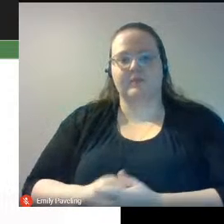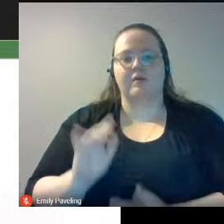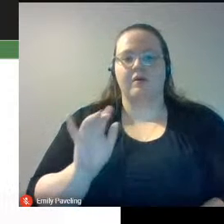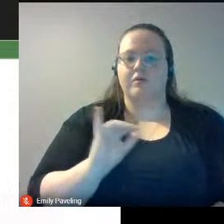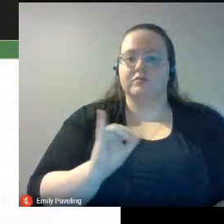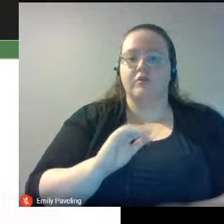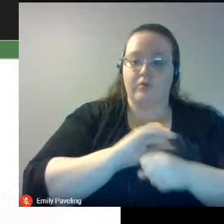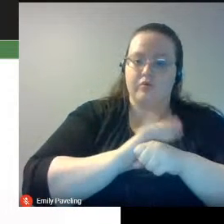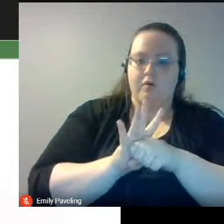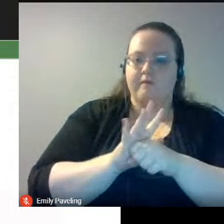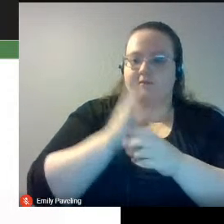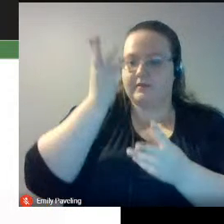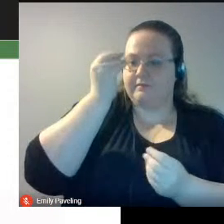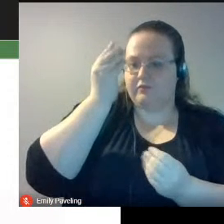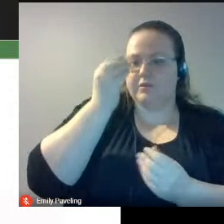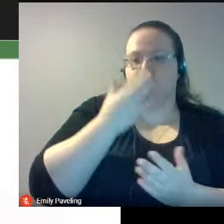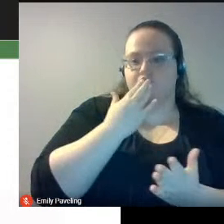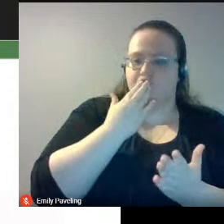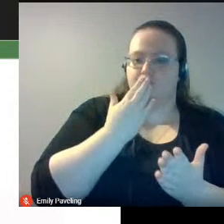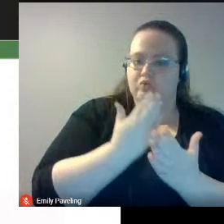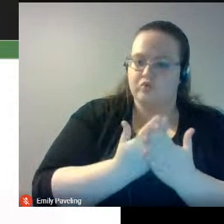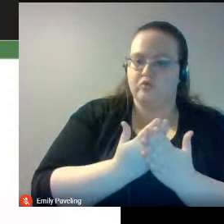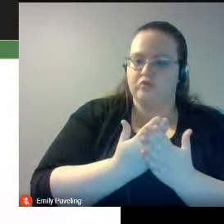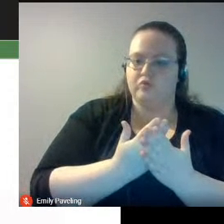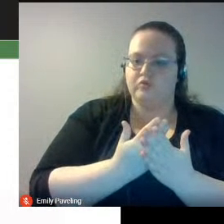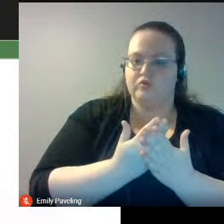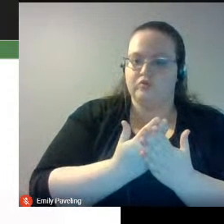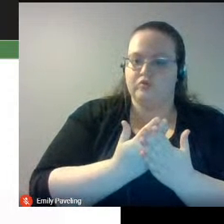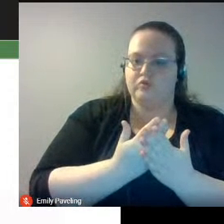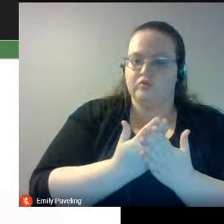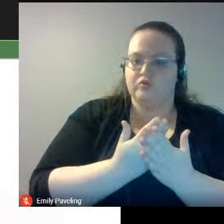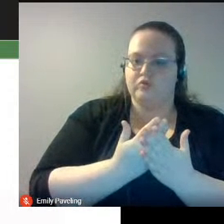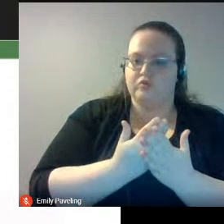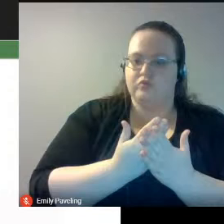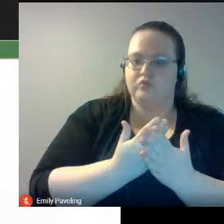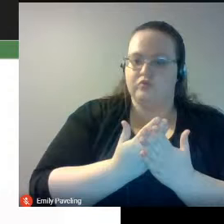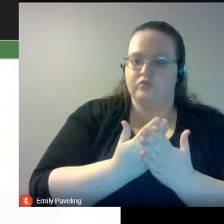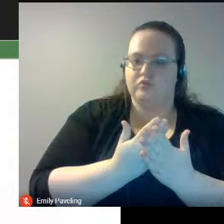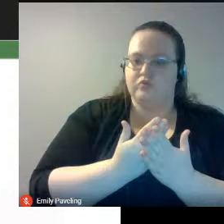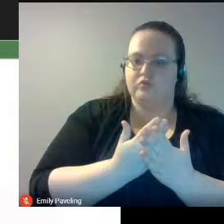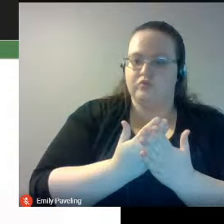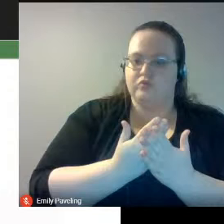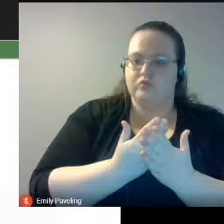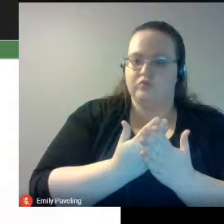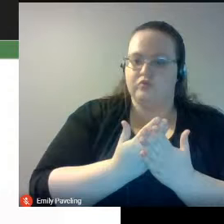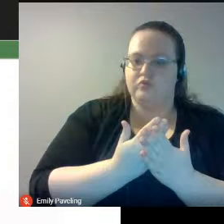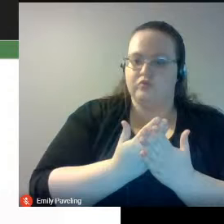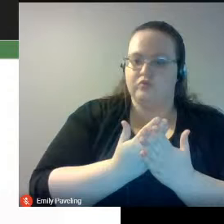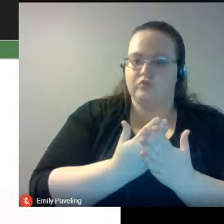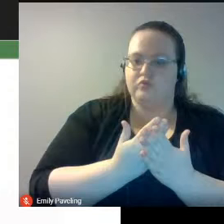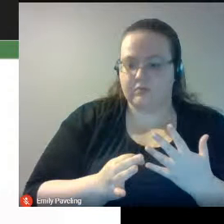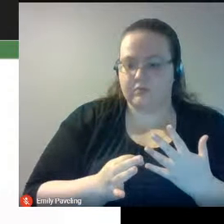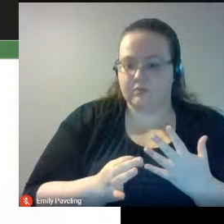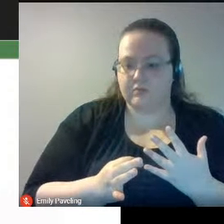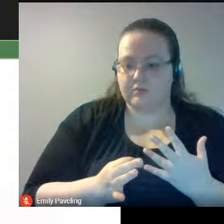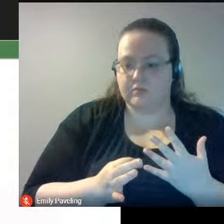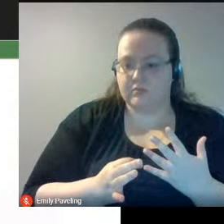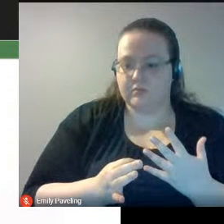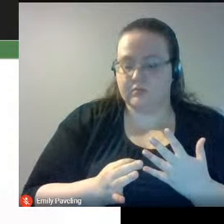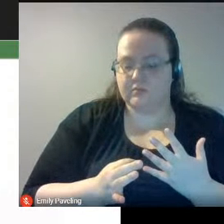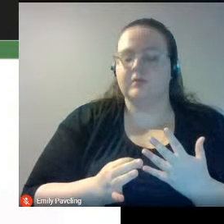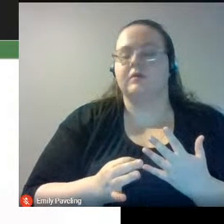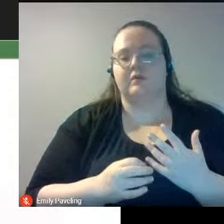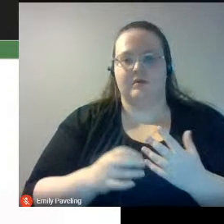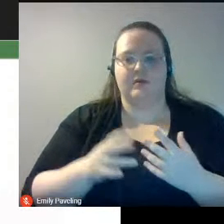One way to know if you've been exposed and the steps you need to take is to download the federal government's free COVID Alert app from